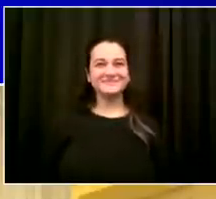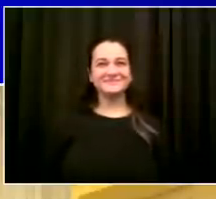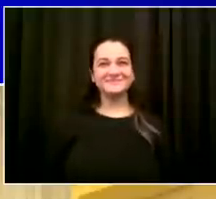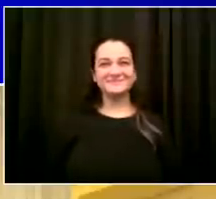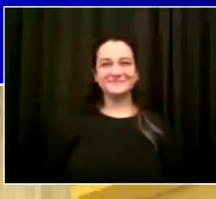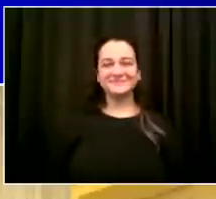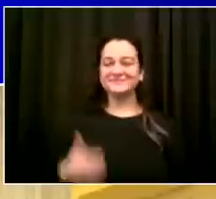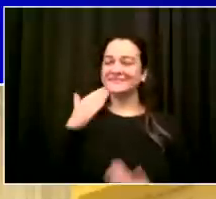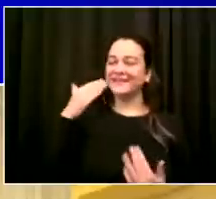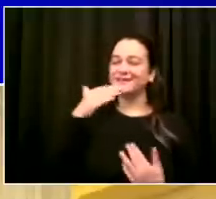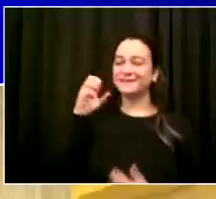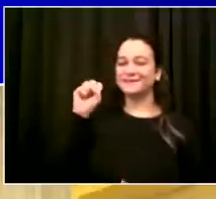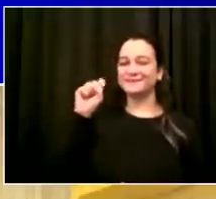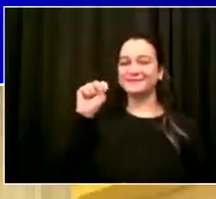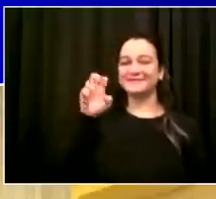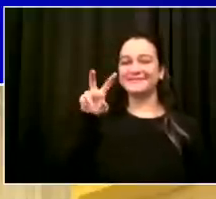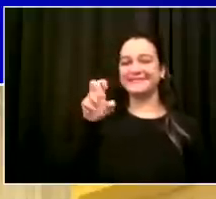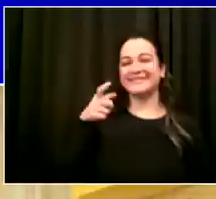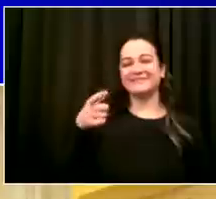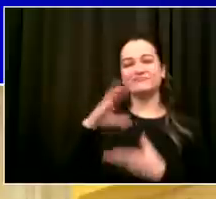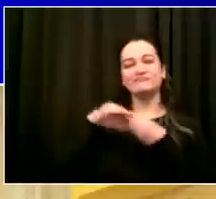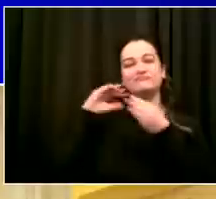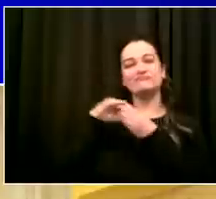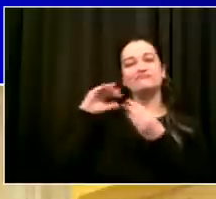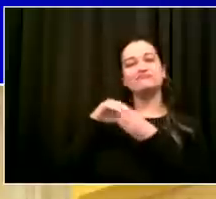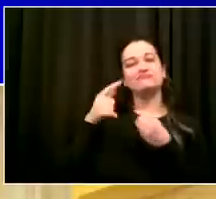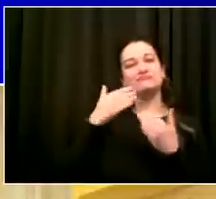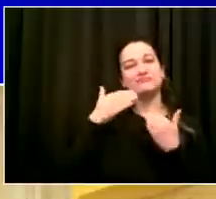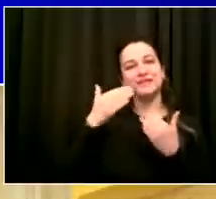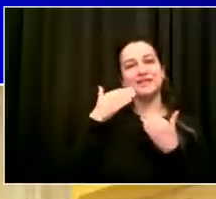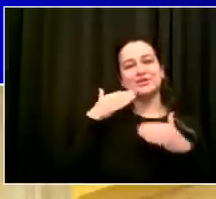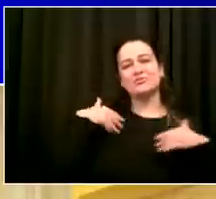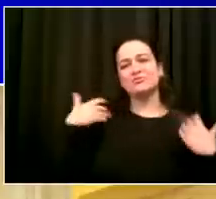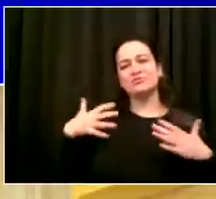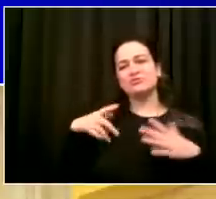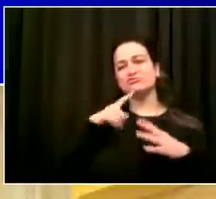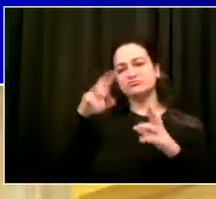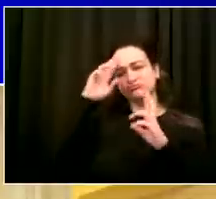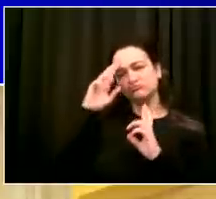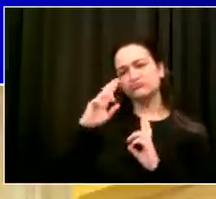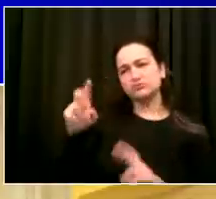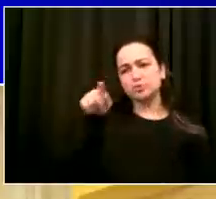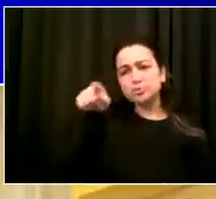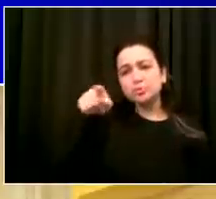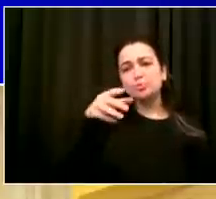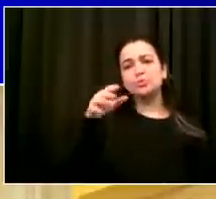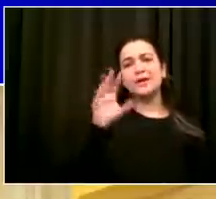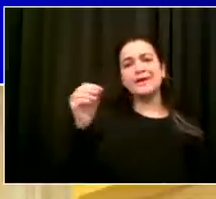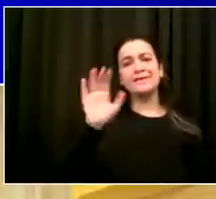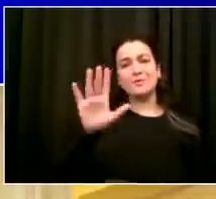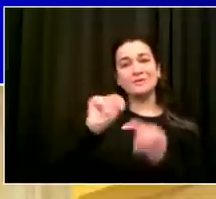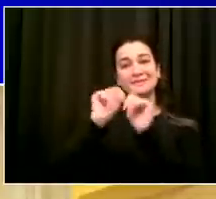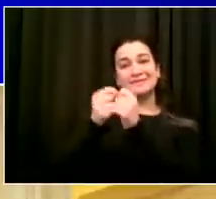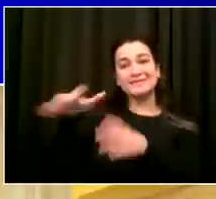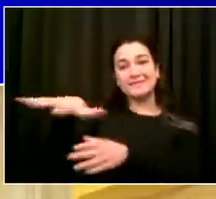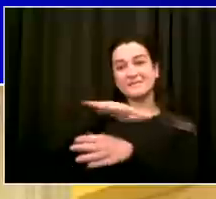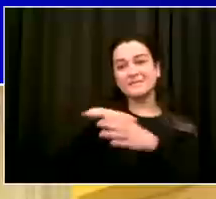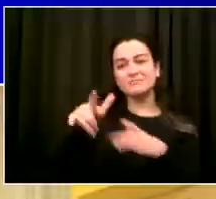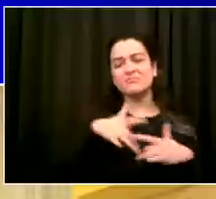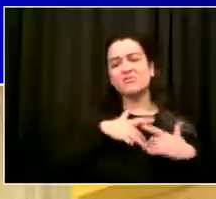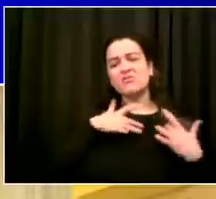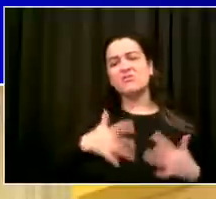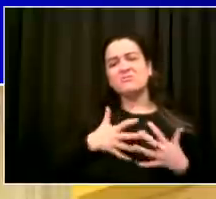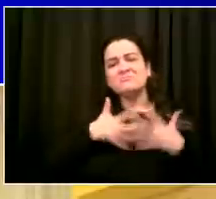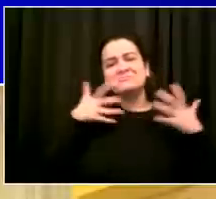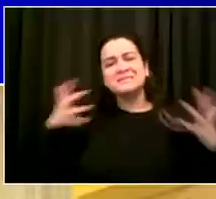really just great teamwork. You and your whole team immediately answered the call here, and I'm so thankful. And I